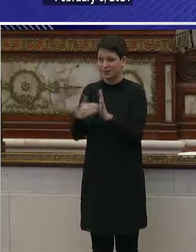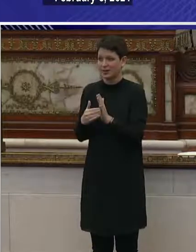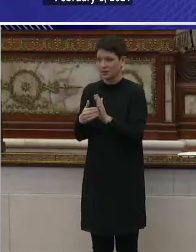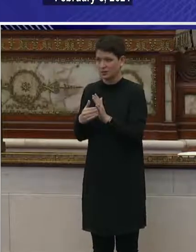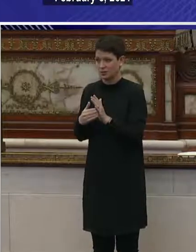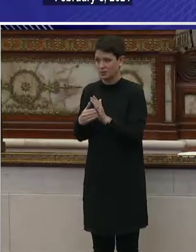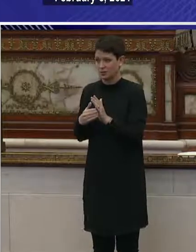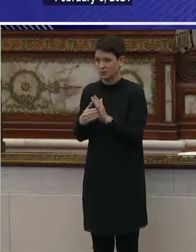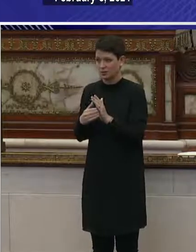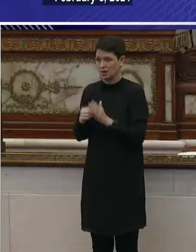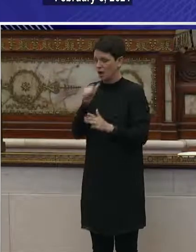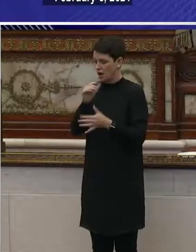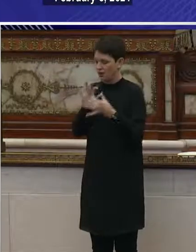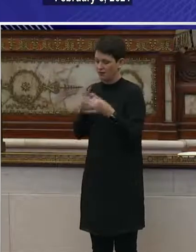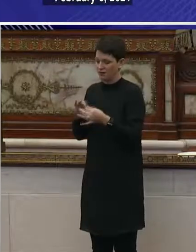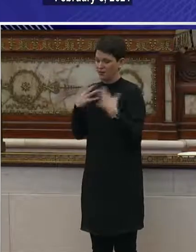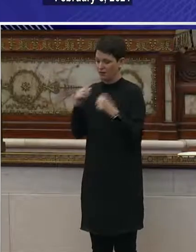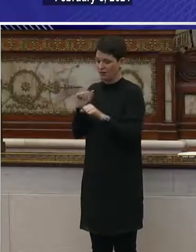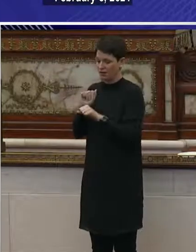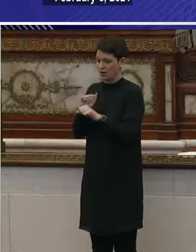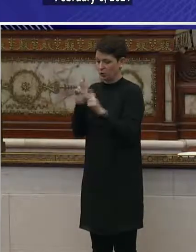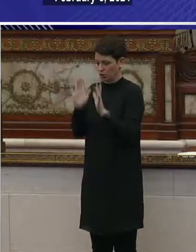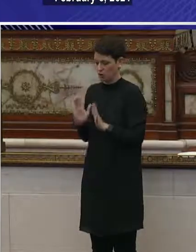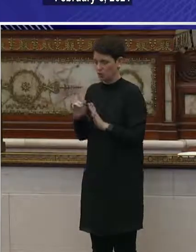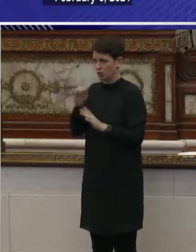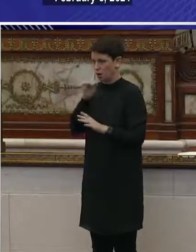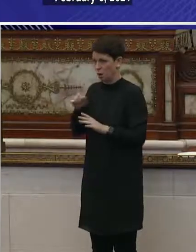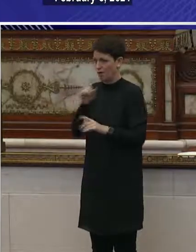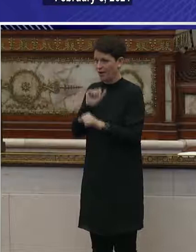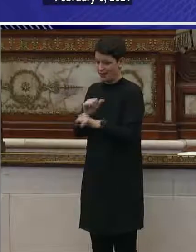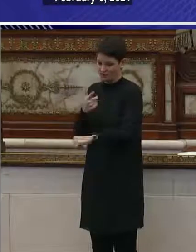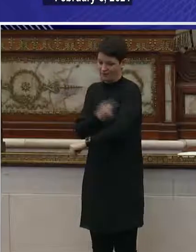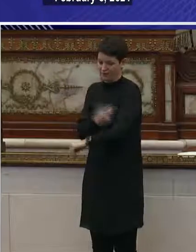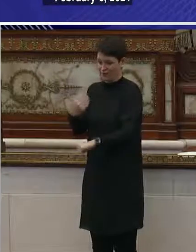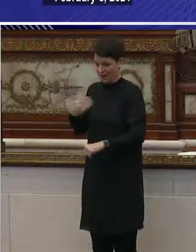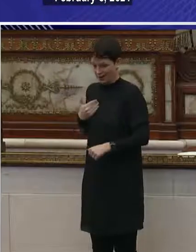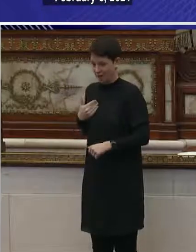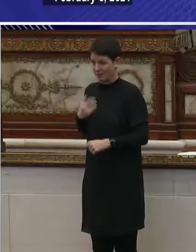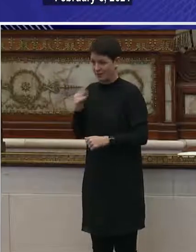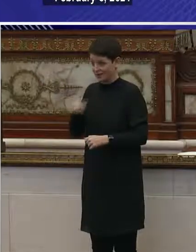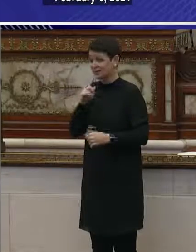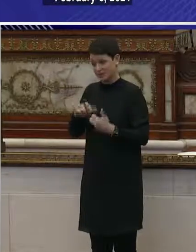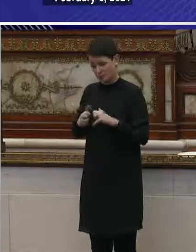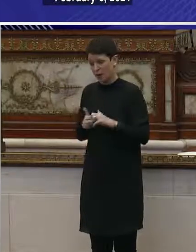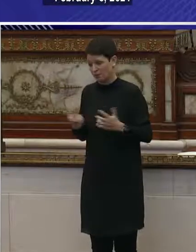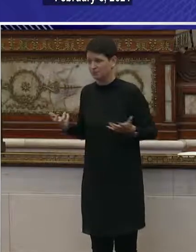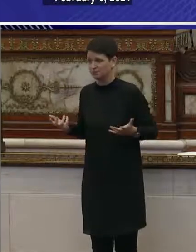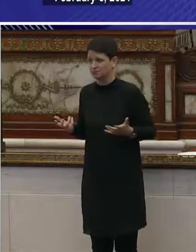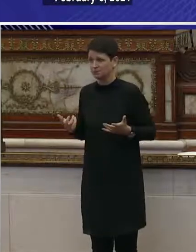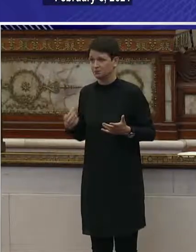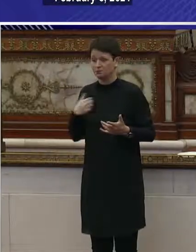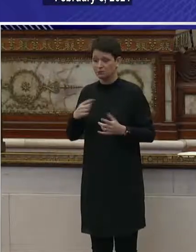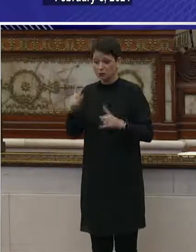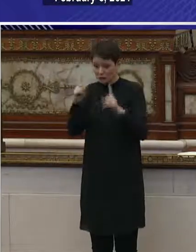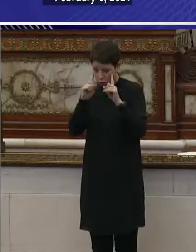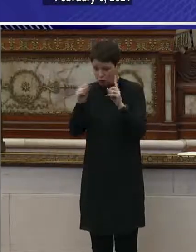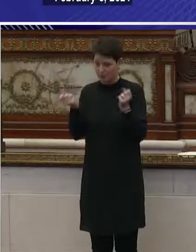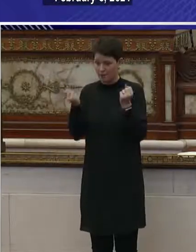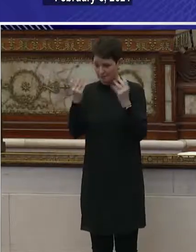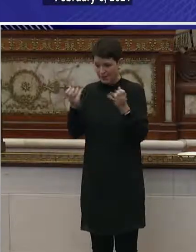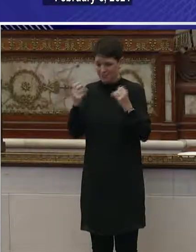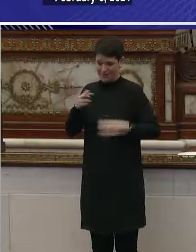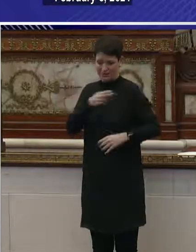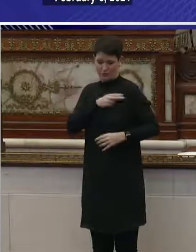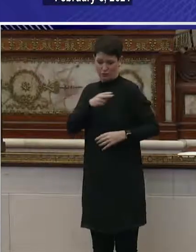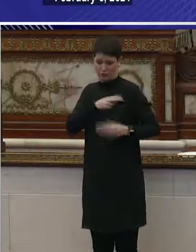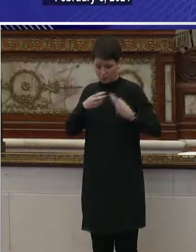17,000 unaffiliated healthcare workers are actually vaccinated, and that this is an issue. So we've heard from many of these heroes